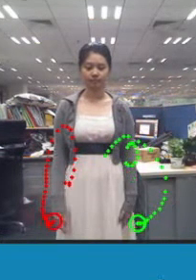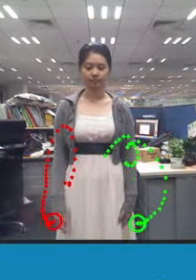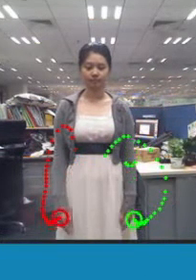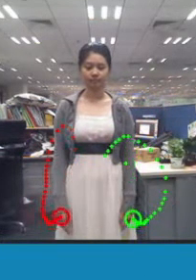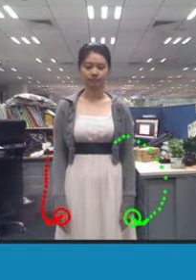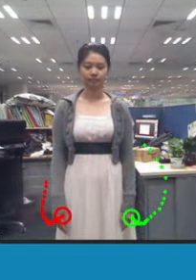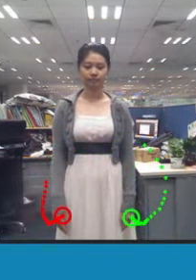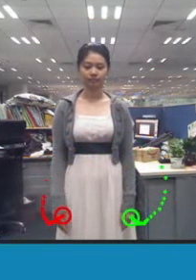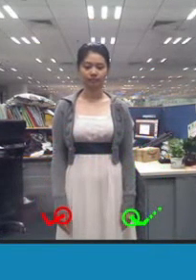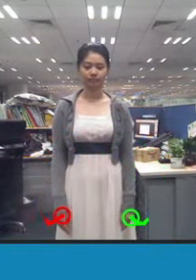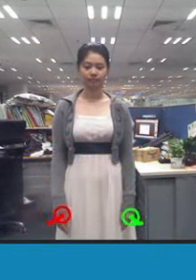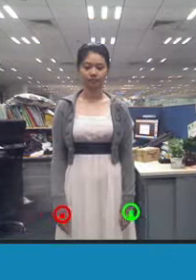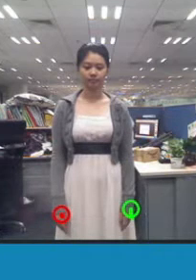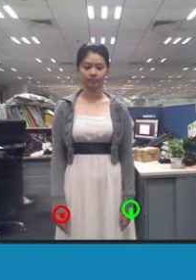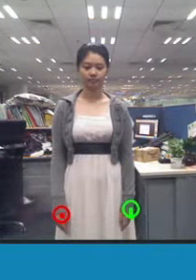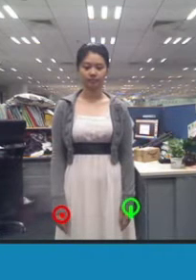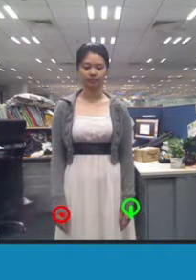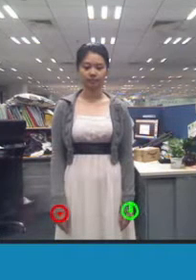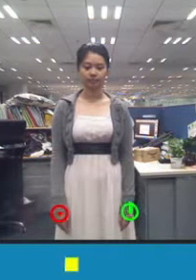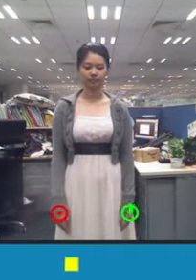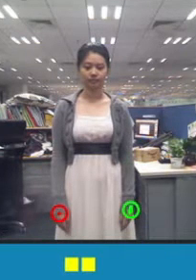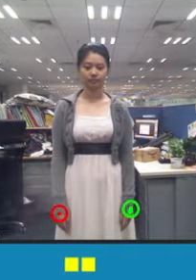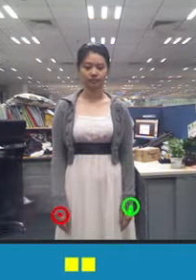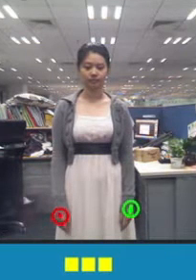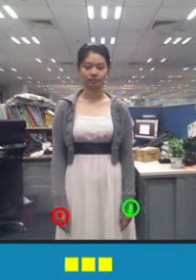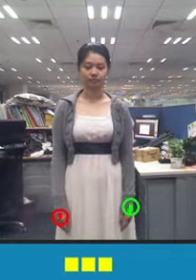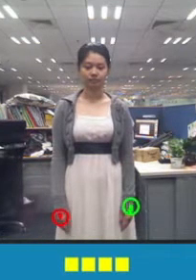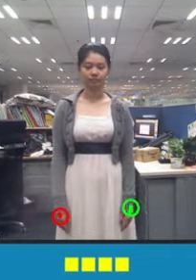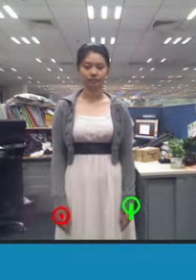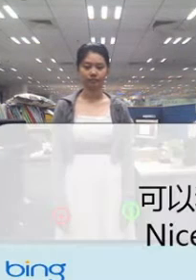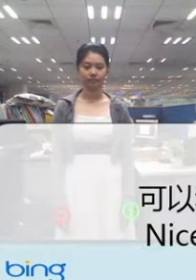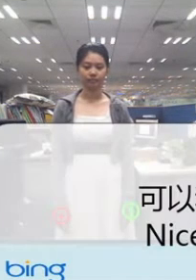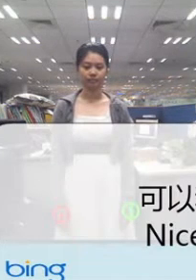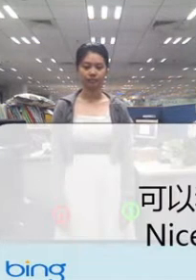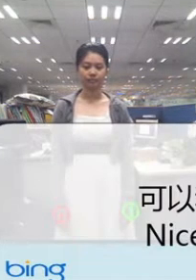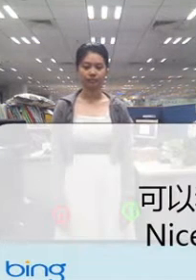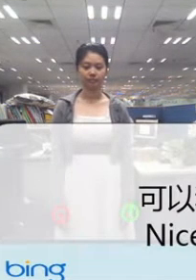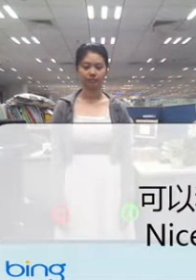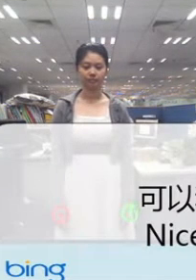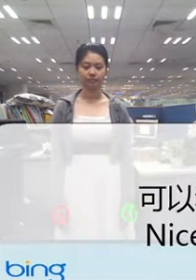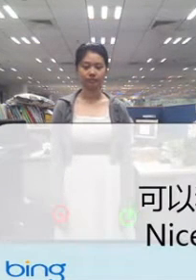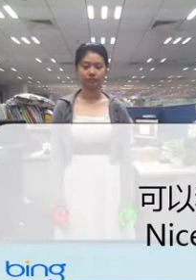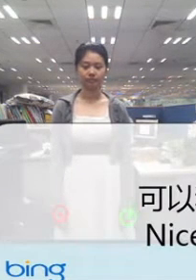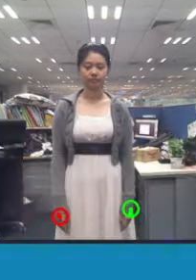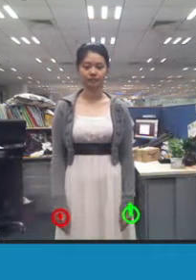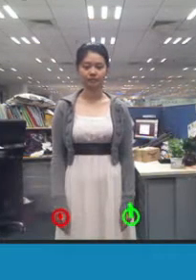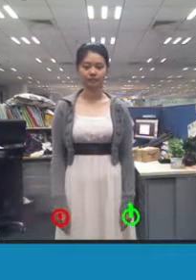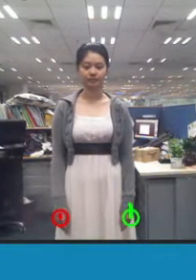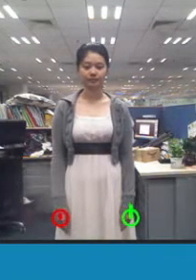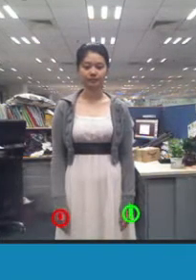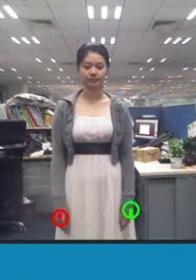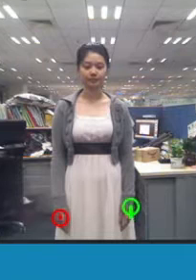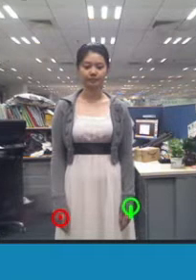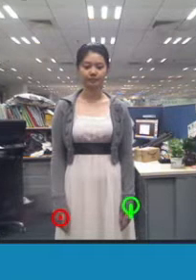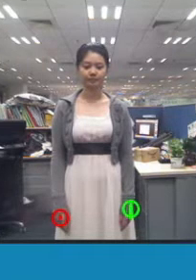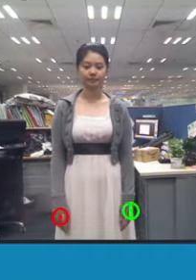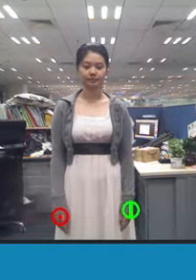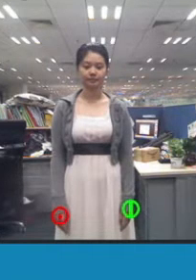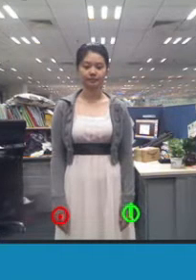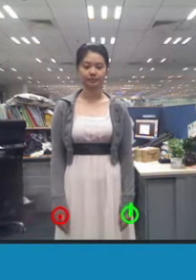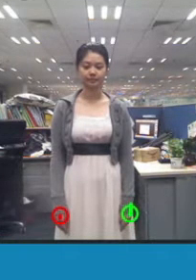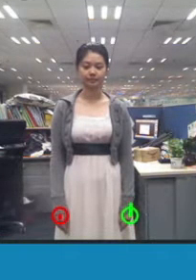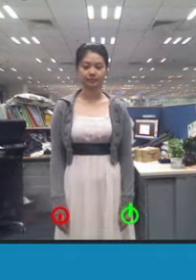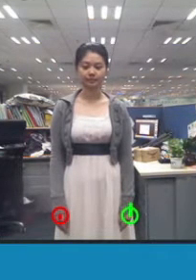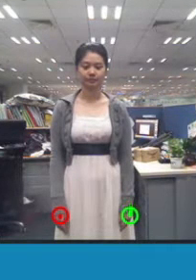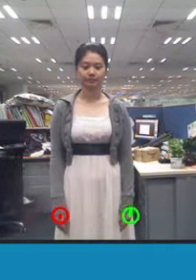on behalf of the hearing person and allow the deaf person to understand the signs that are being produced by the